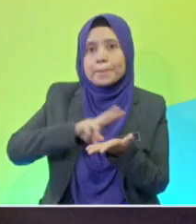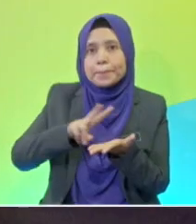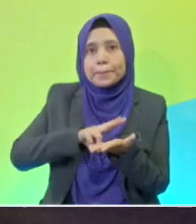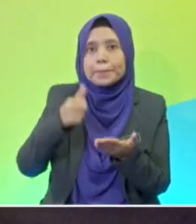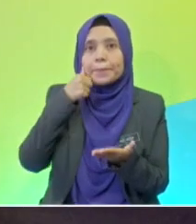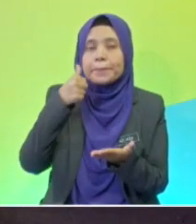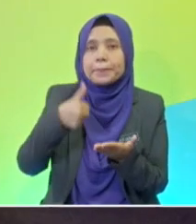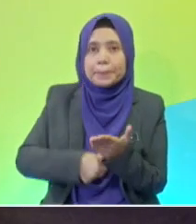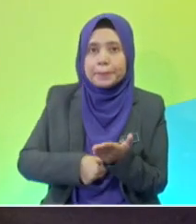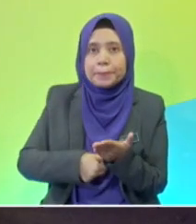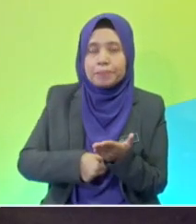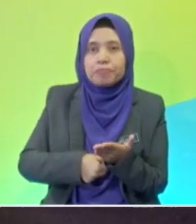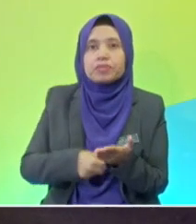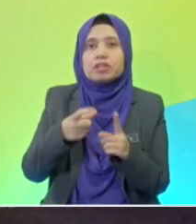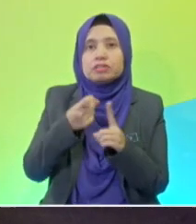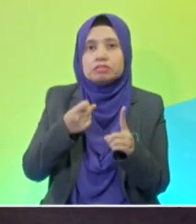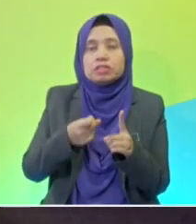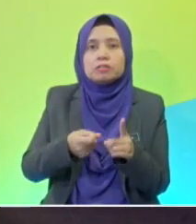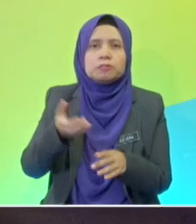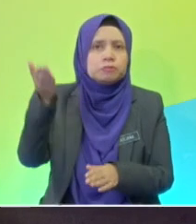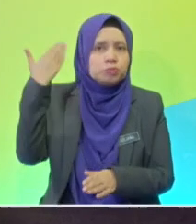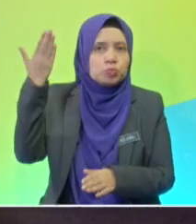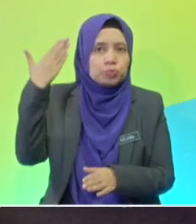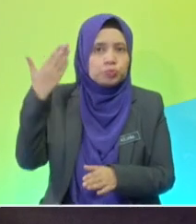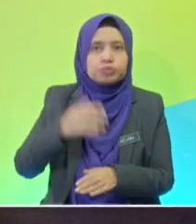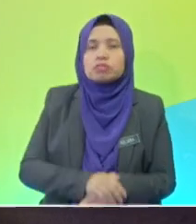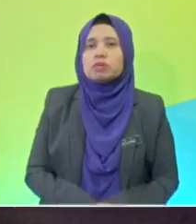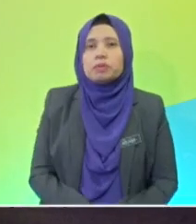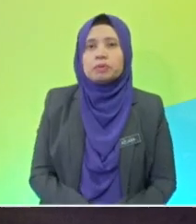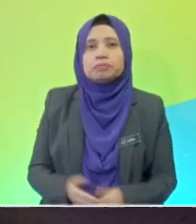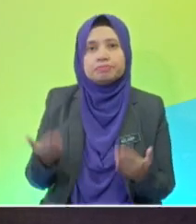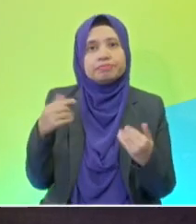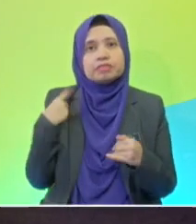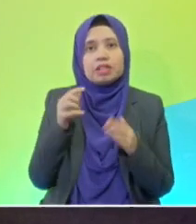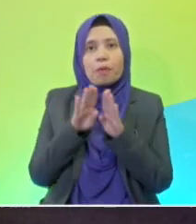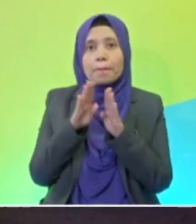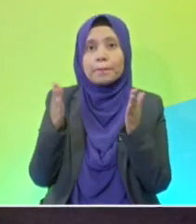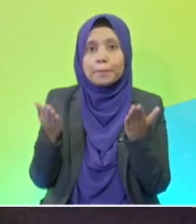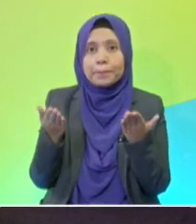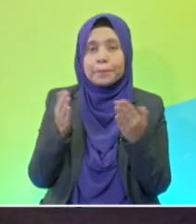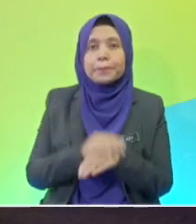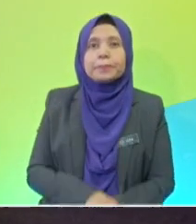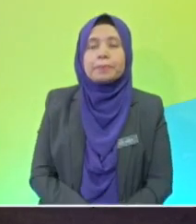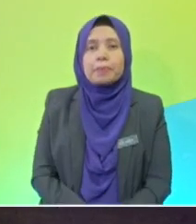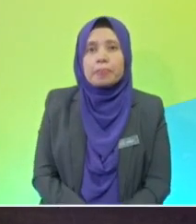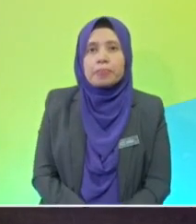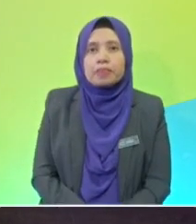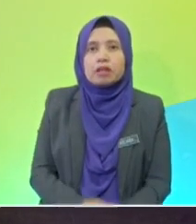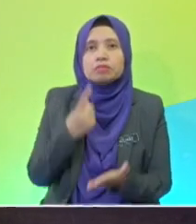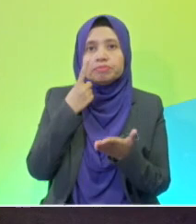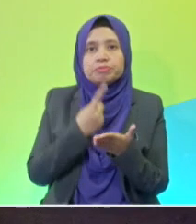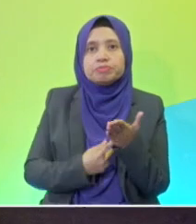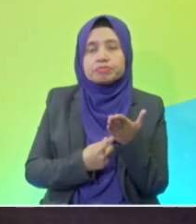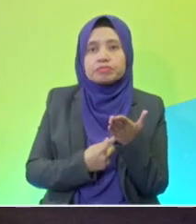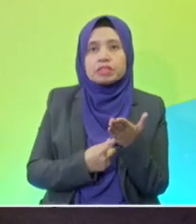it. is considered from the past, right? Yes, let me just open it. Okay, we will see what's inside. What's the message